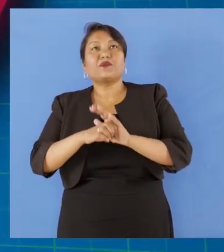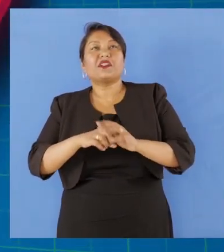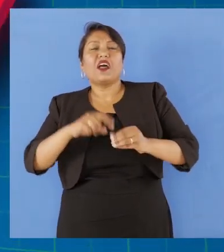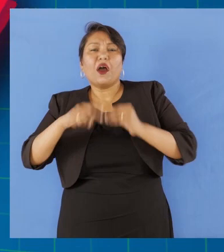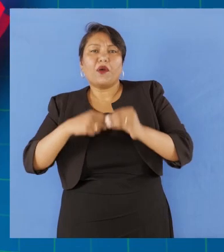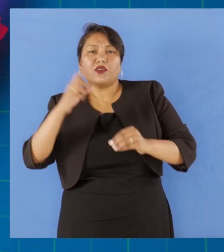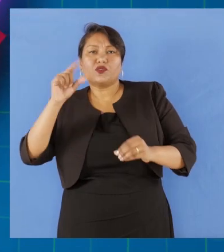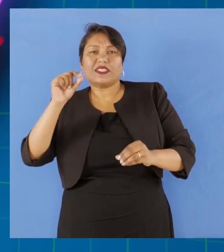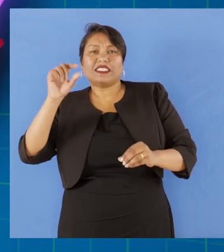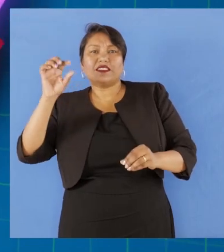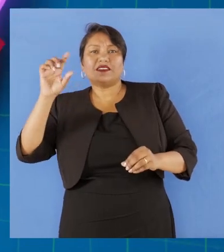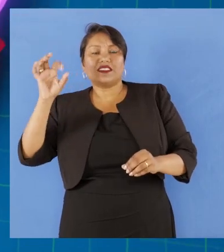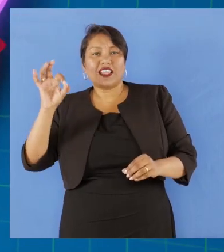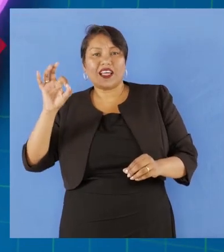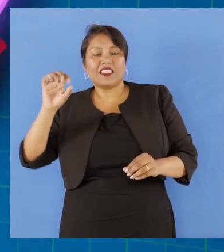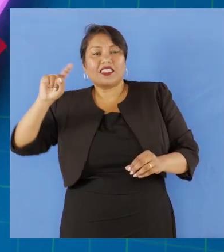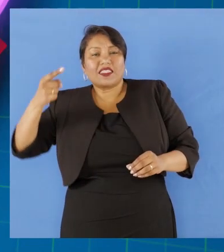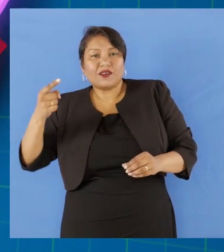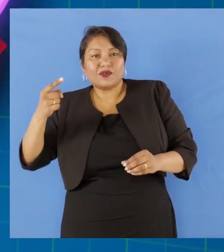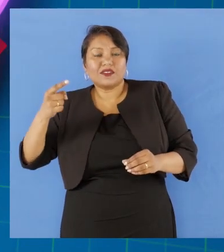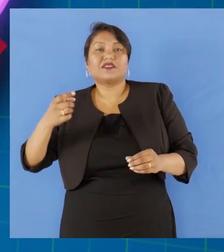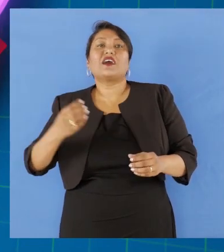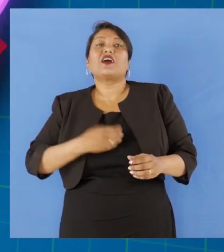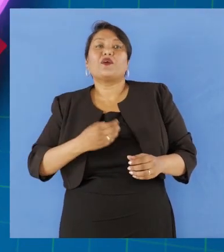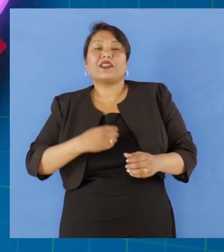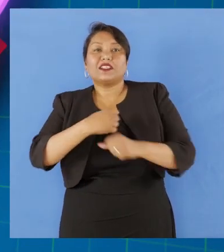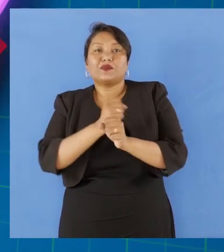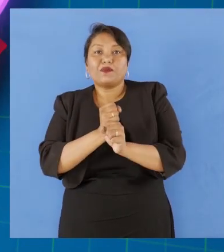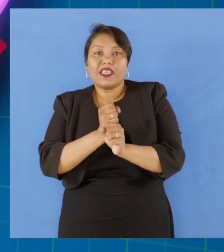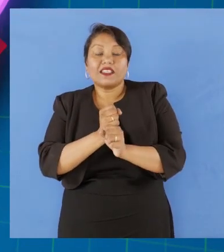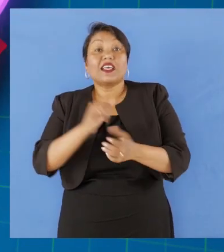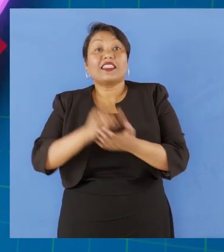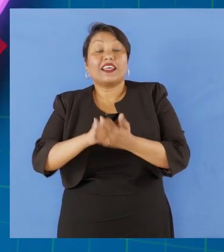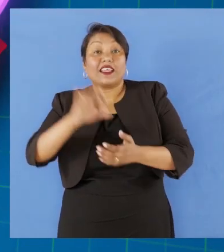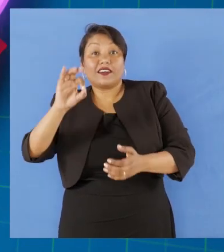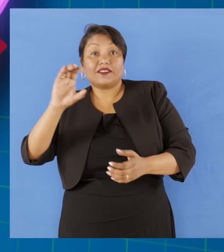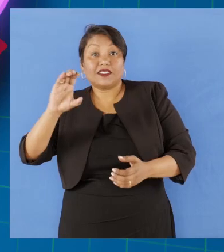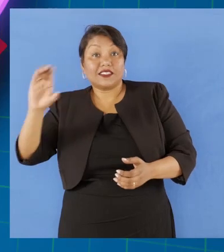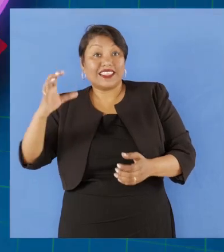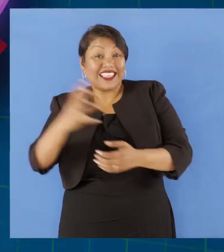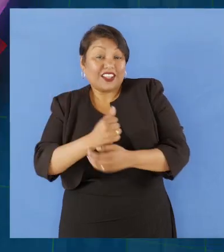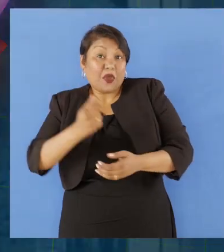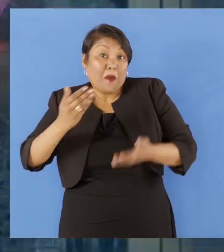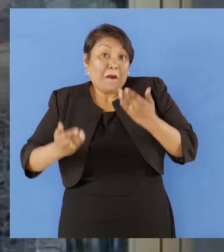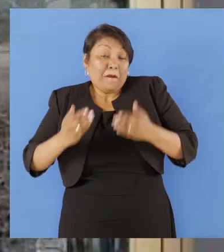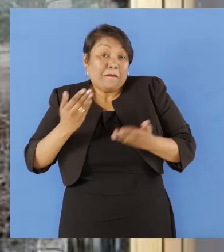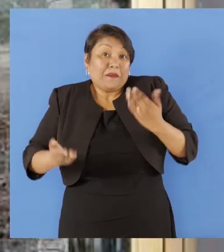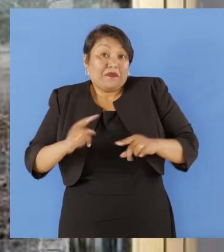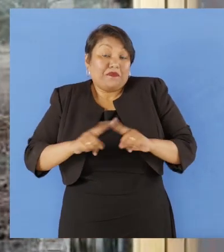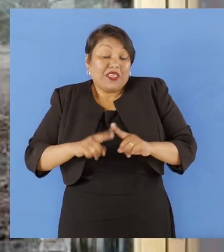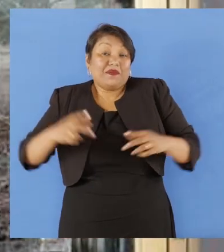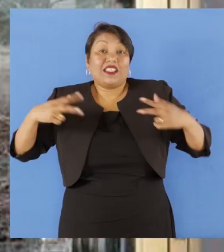average, 29,000 complaints per month, of which 10,000 of them being made via phone calls. However, these